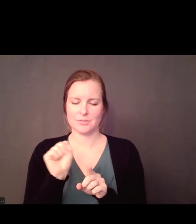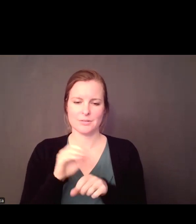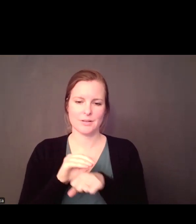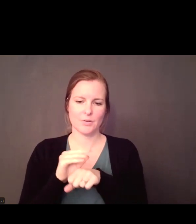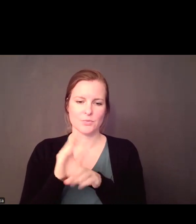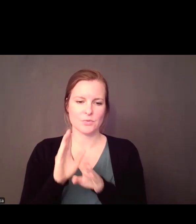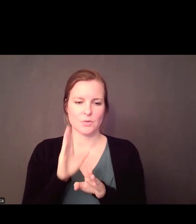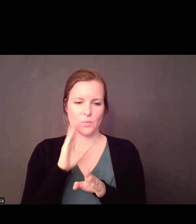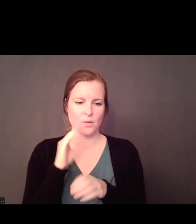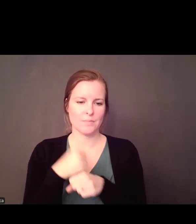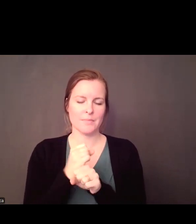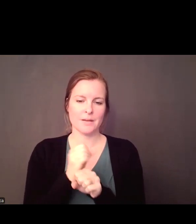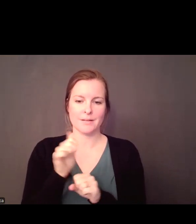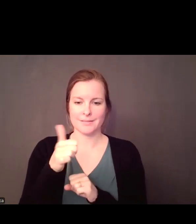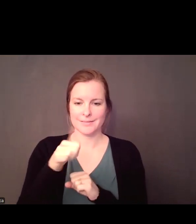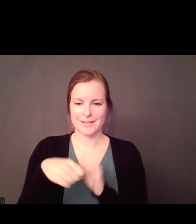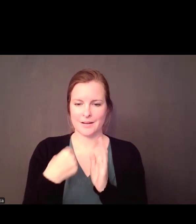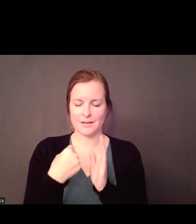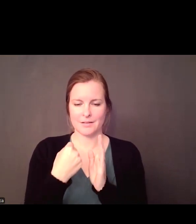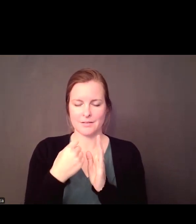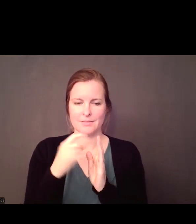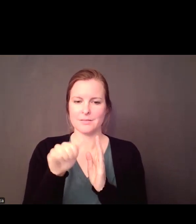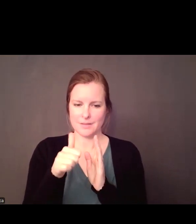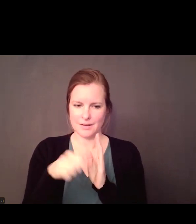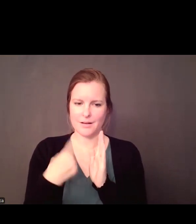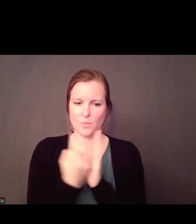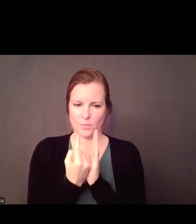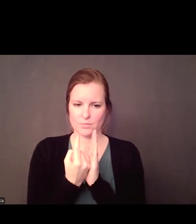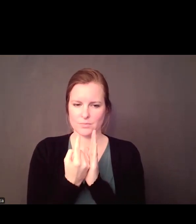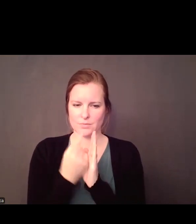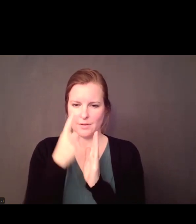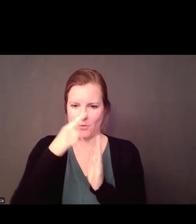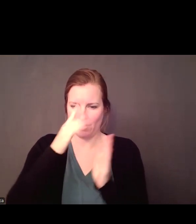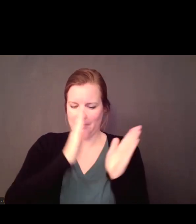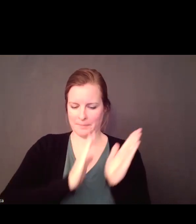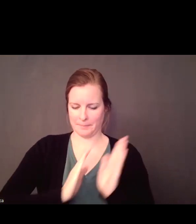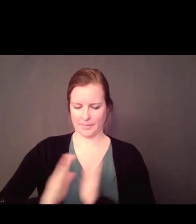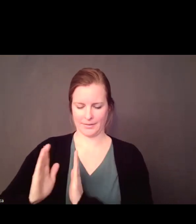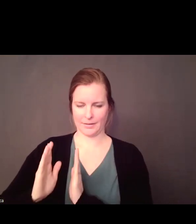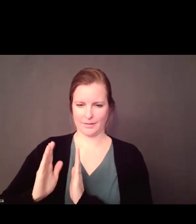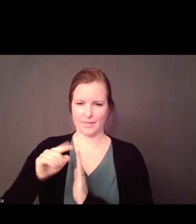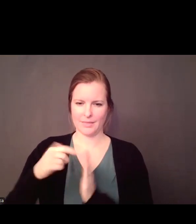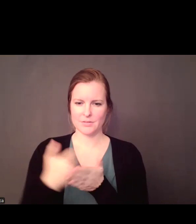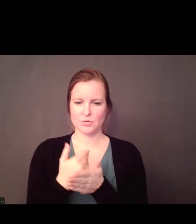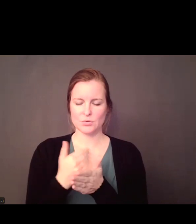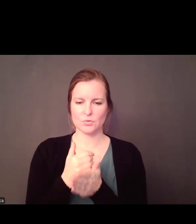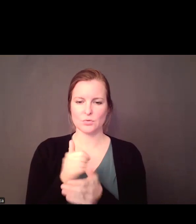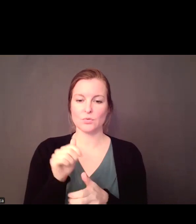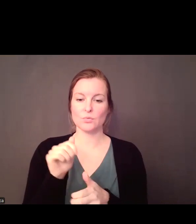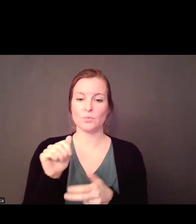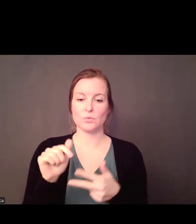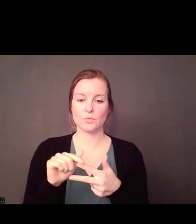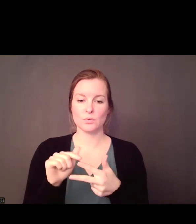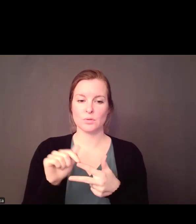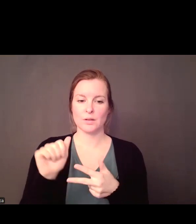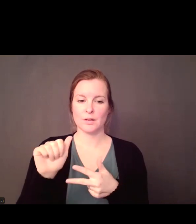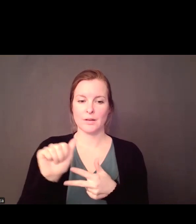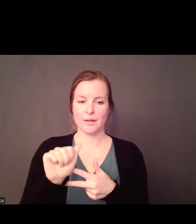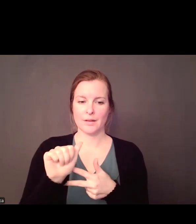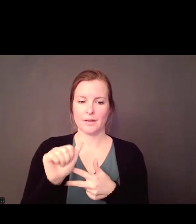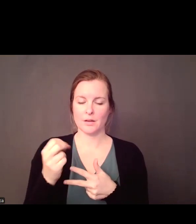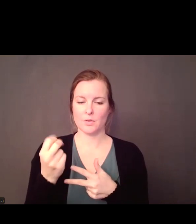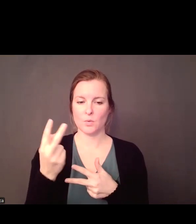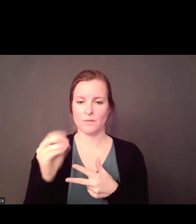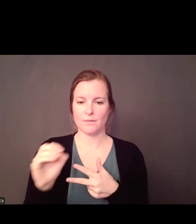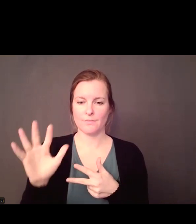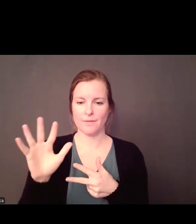the assessment and plan. So this is new, and that service code is A1205 plan. What